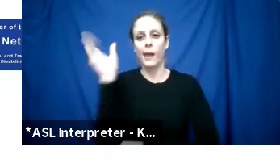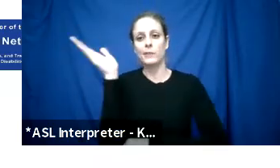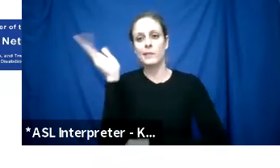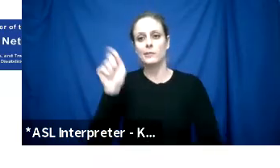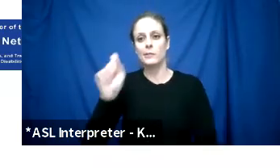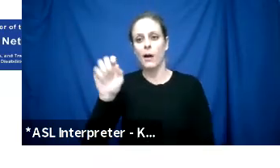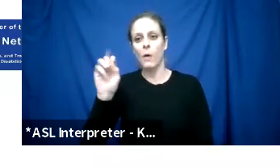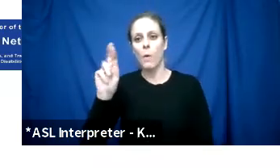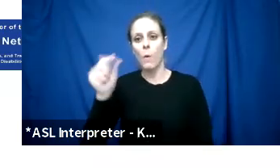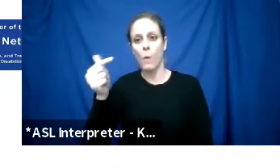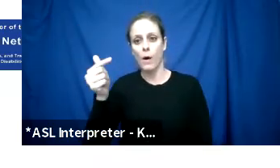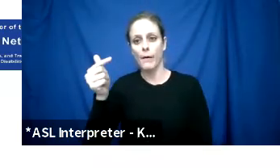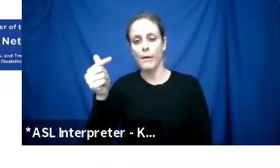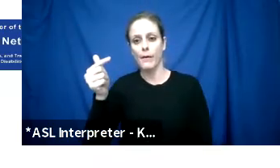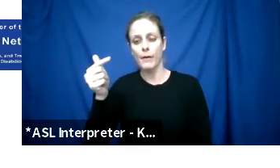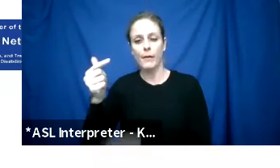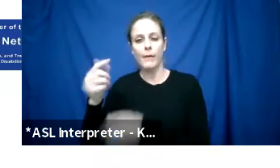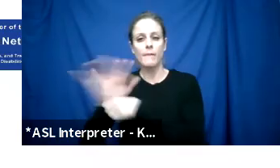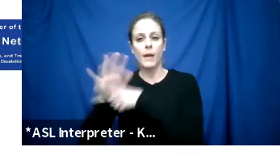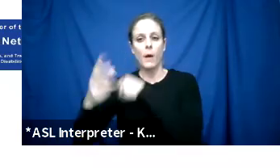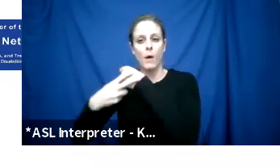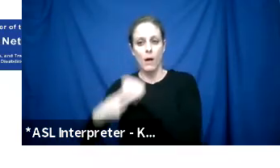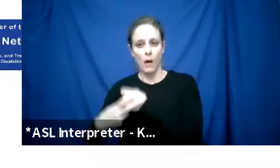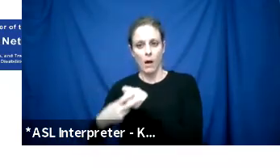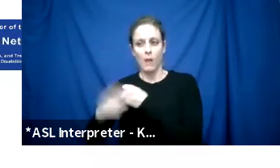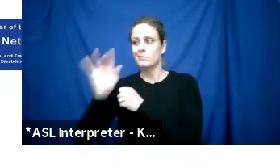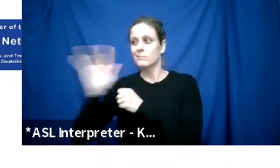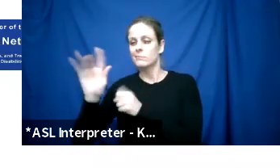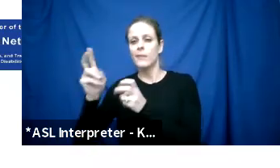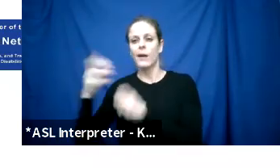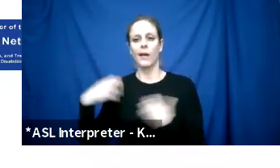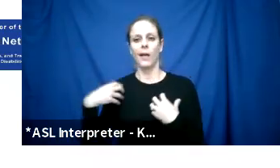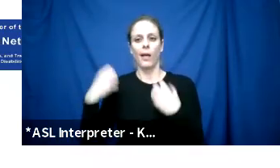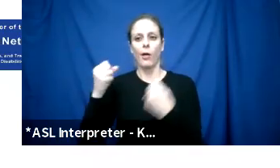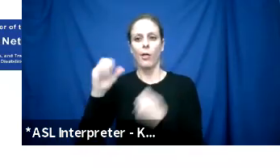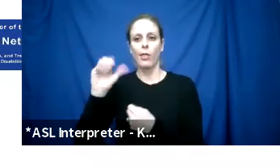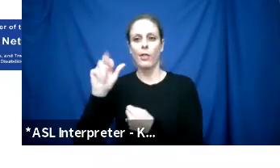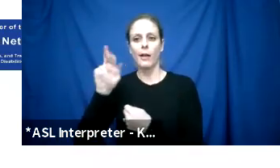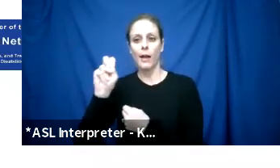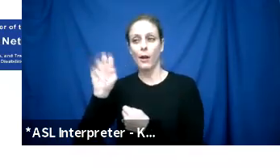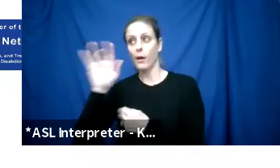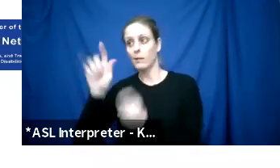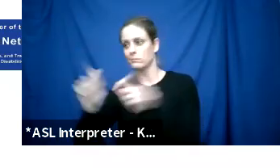adapresentations.org archive in the healthcare section next week.